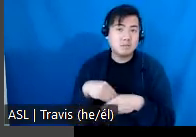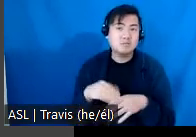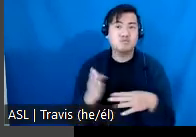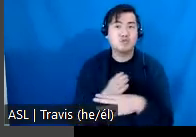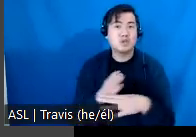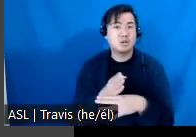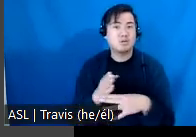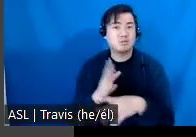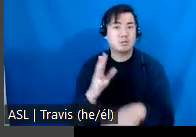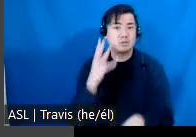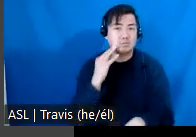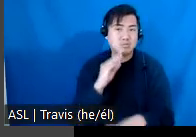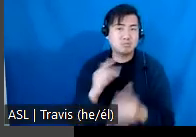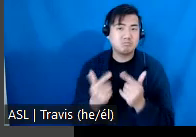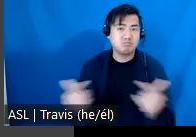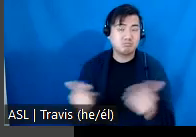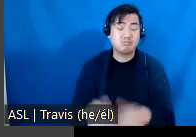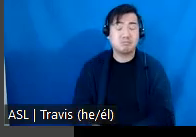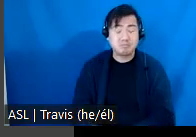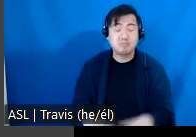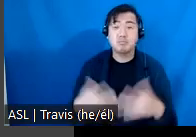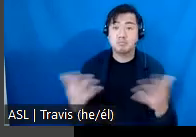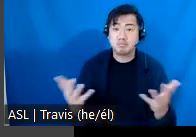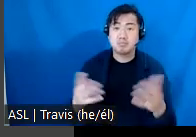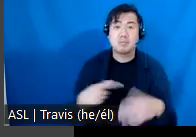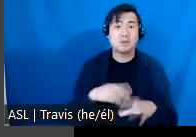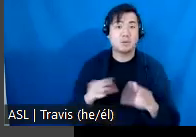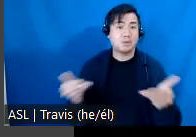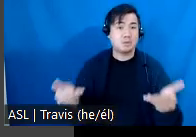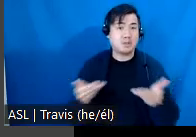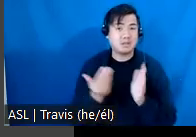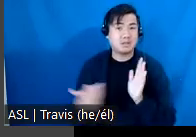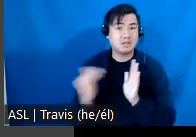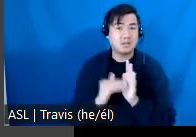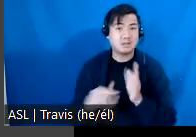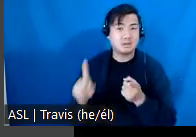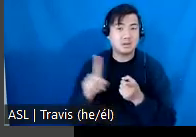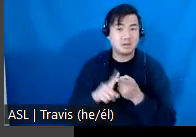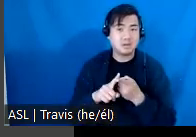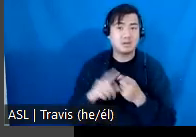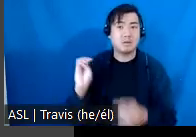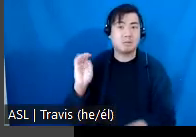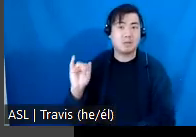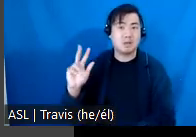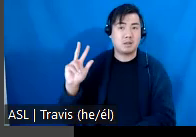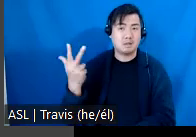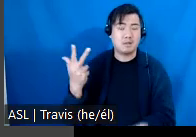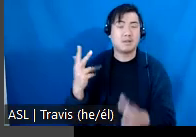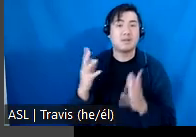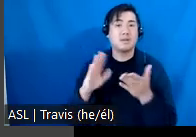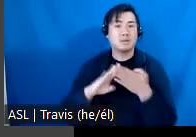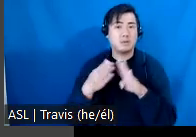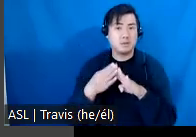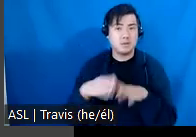right. So with that, want to welcome you all again to our May 3rd Community Partners